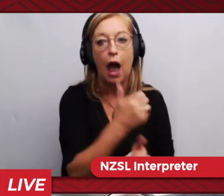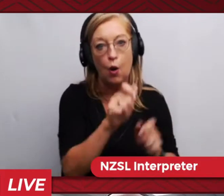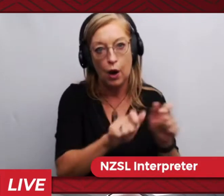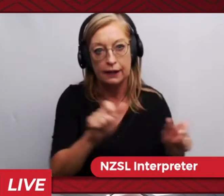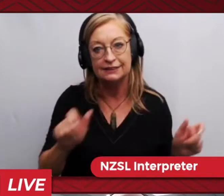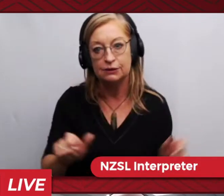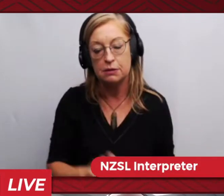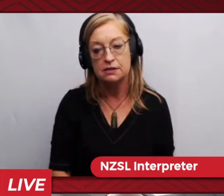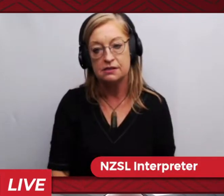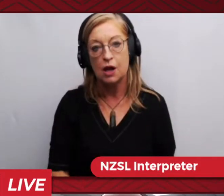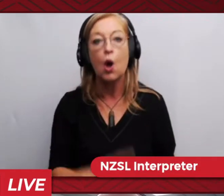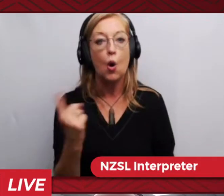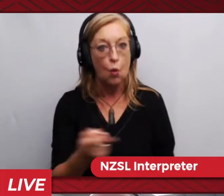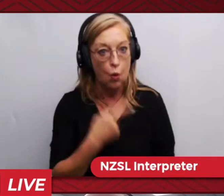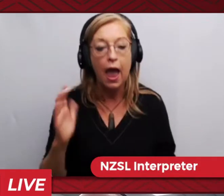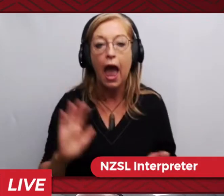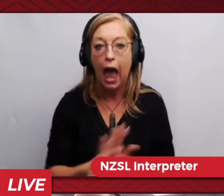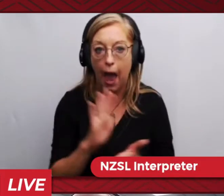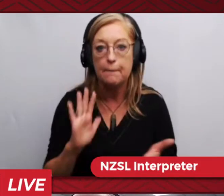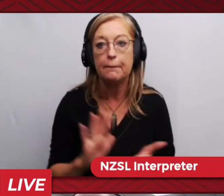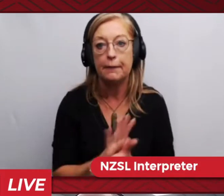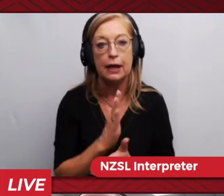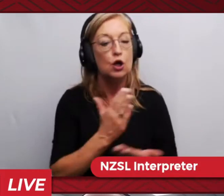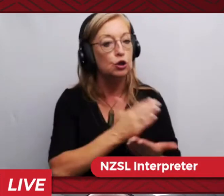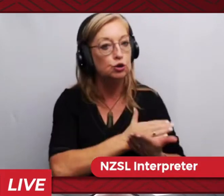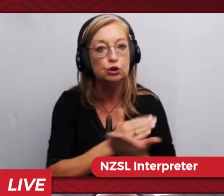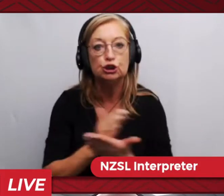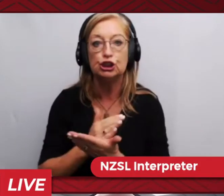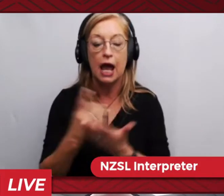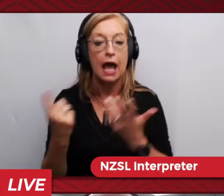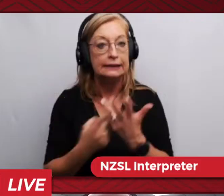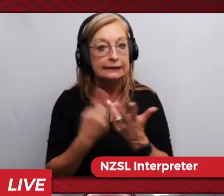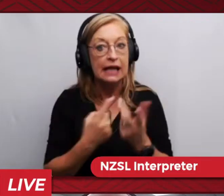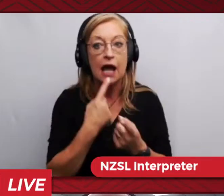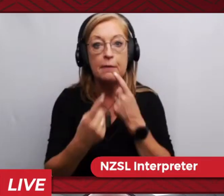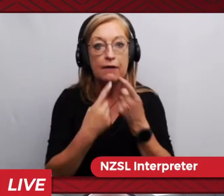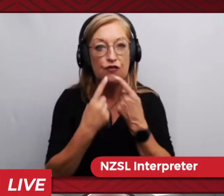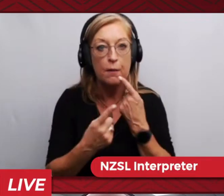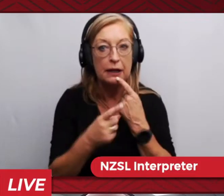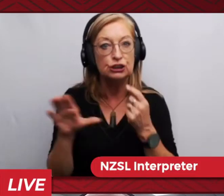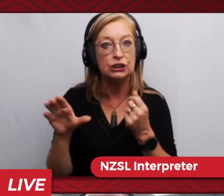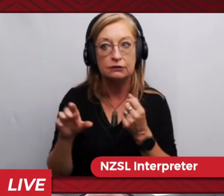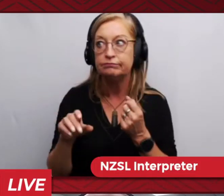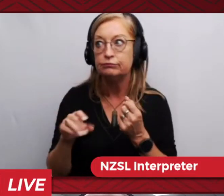very happy to share the same information with our other funders if it's helpful to them too.